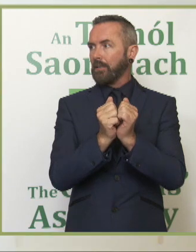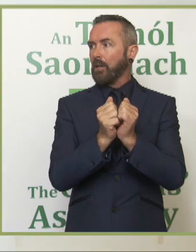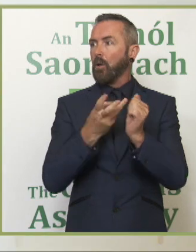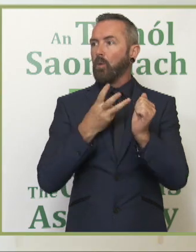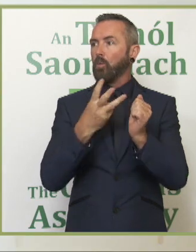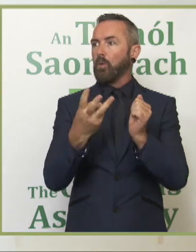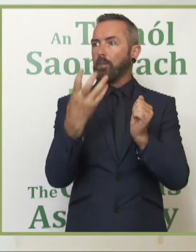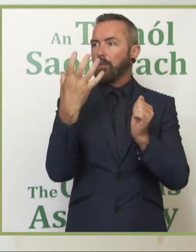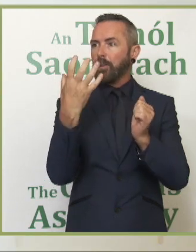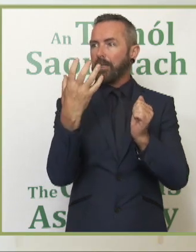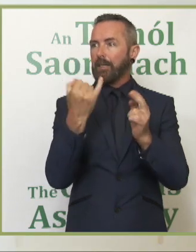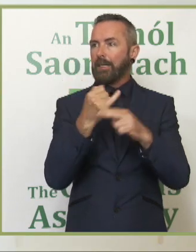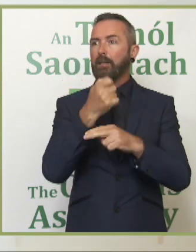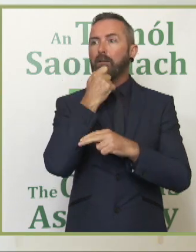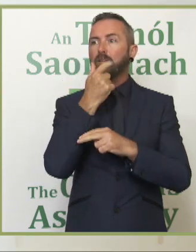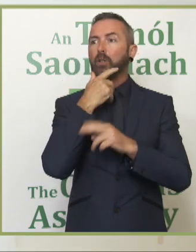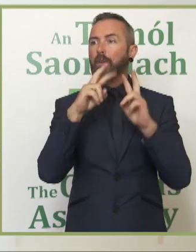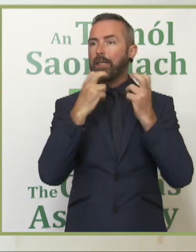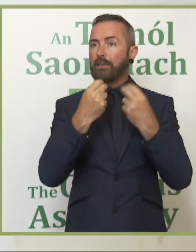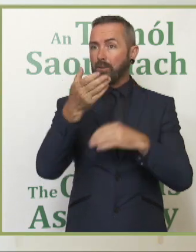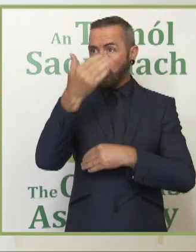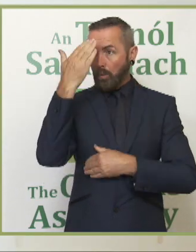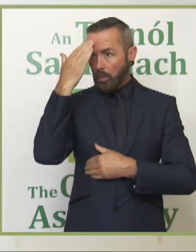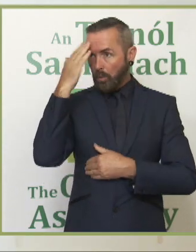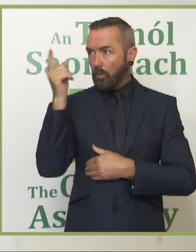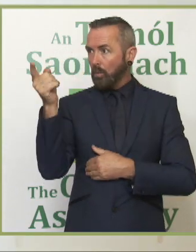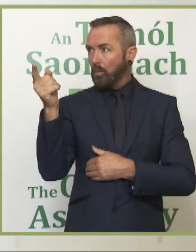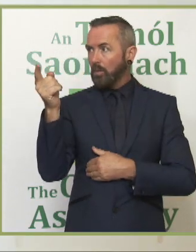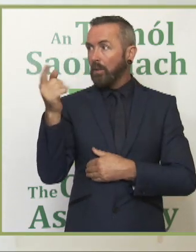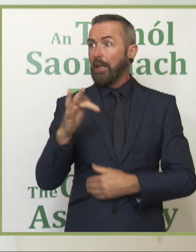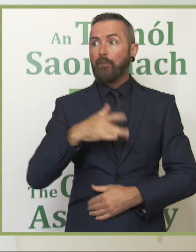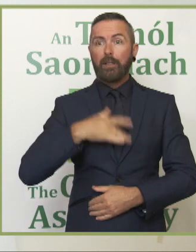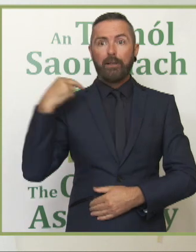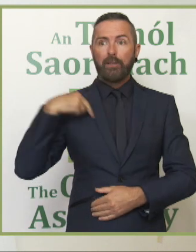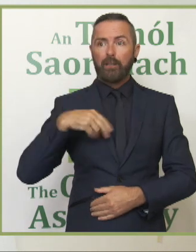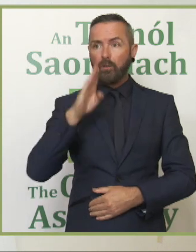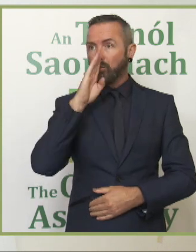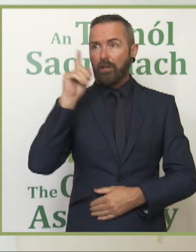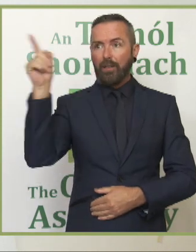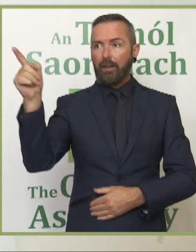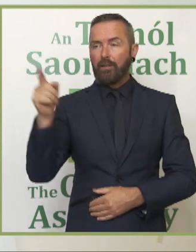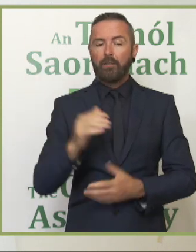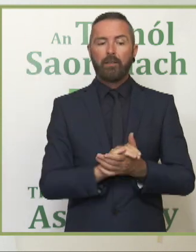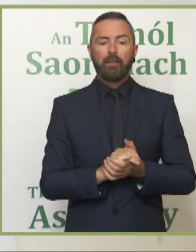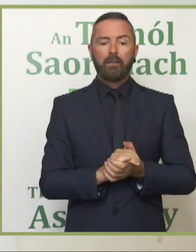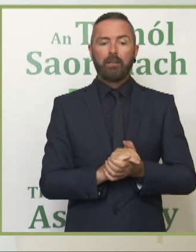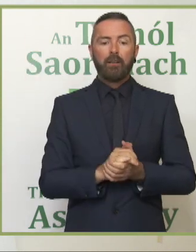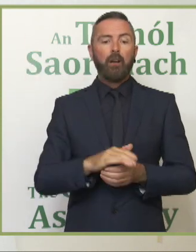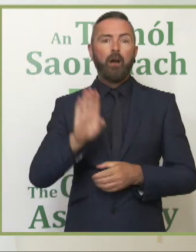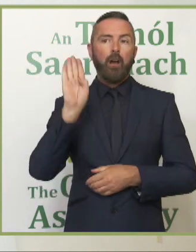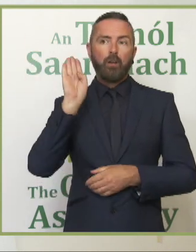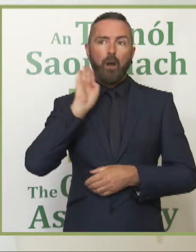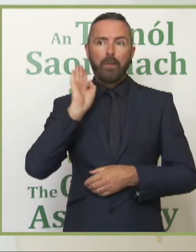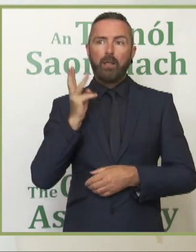will be held in Dublin Castle. So you know that. Some people said, look, they live close by it, they'll go straight there. The accommodation, however, will